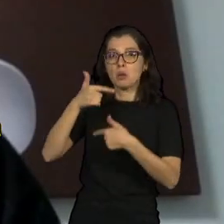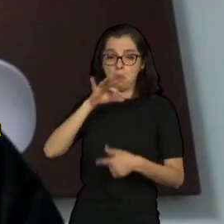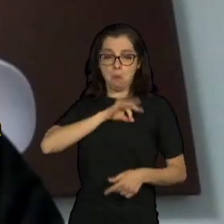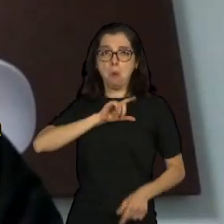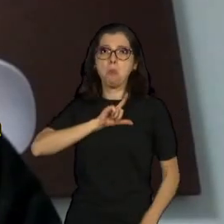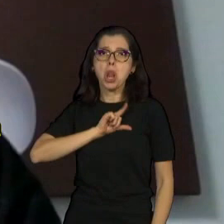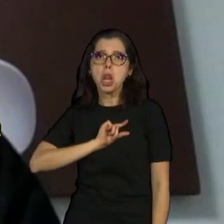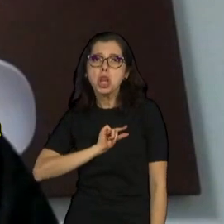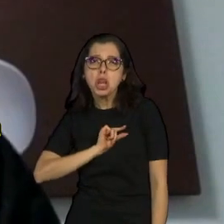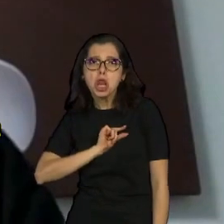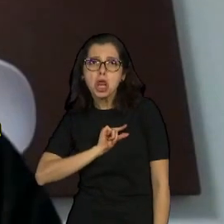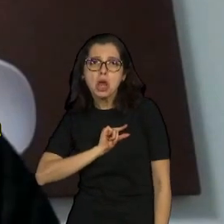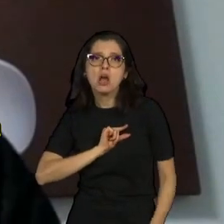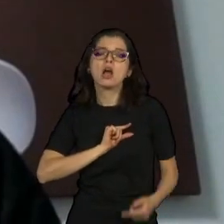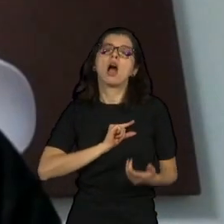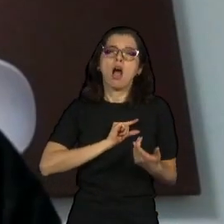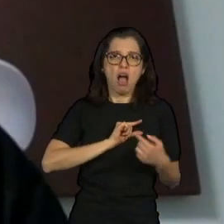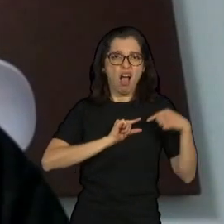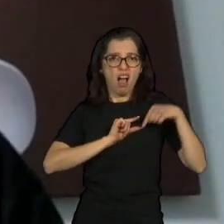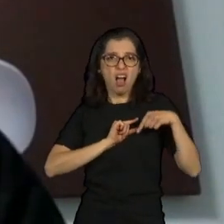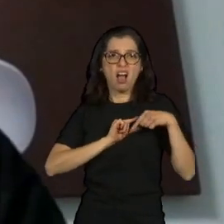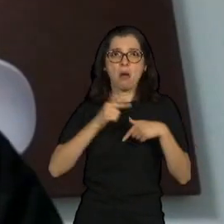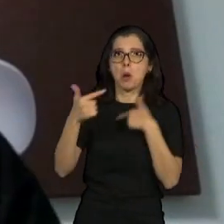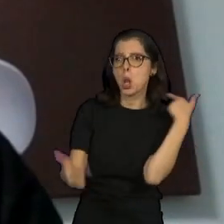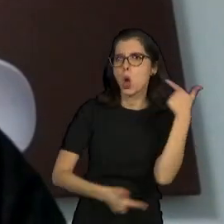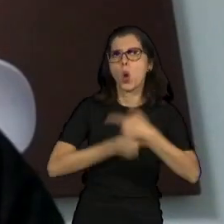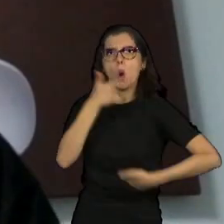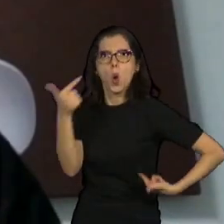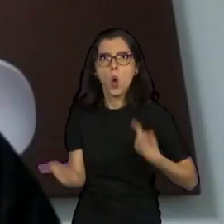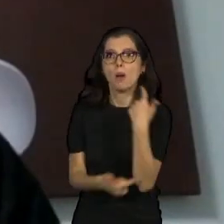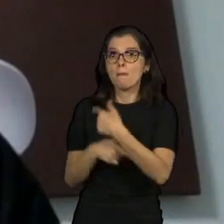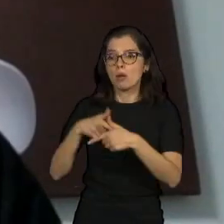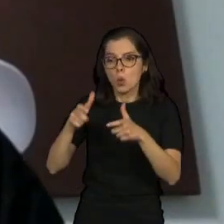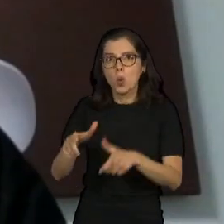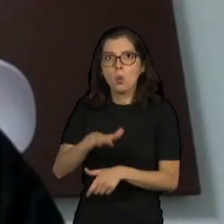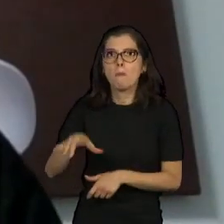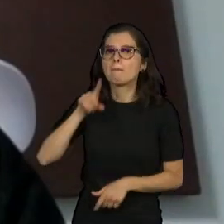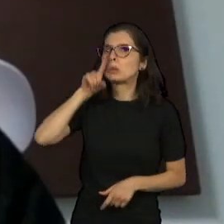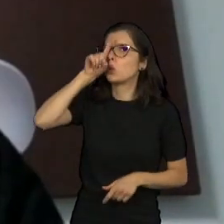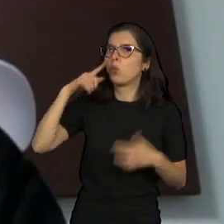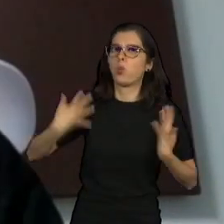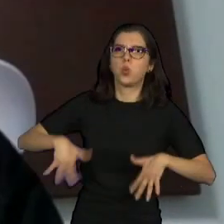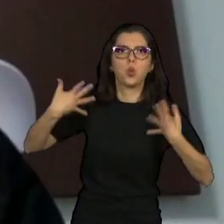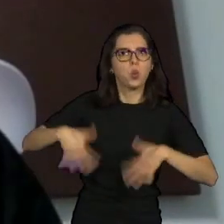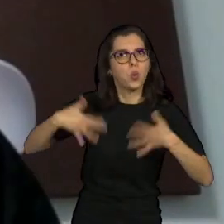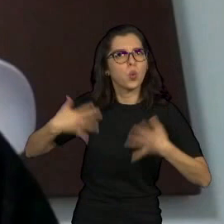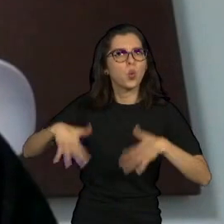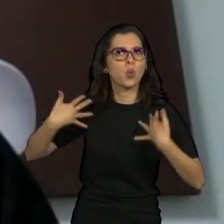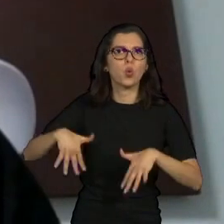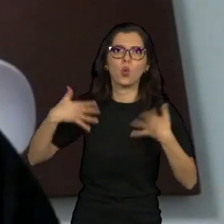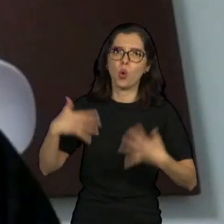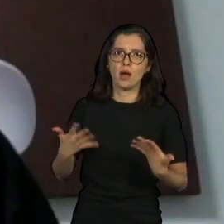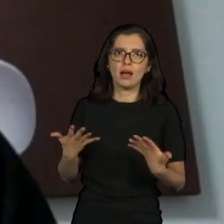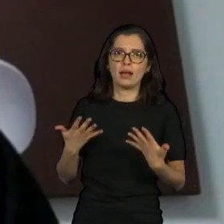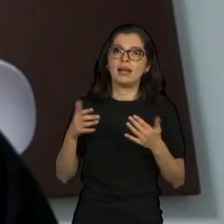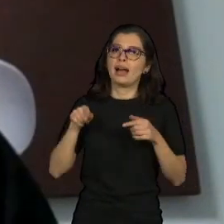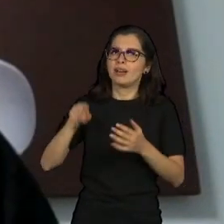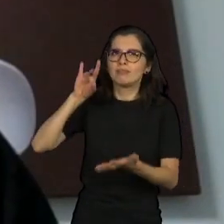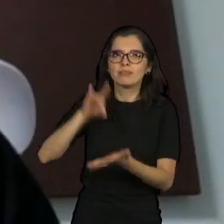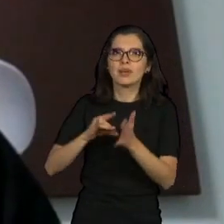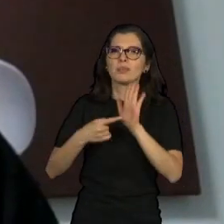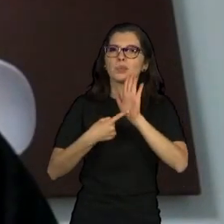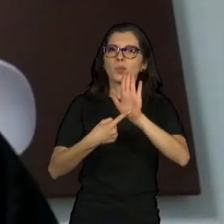who are actually least well-paid working in the occupations that are actually most dangerous. It's